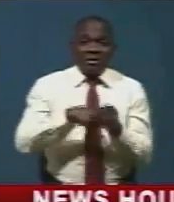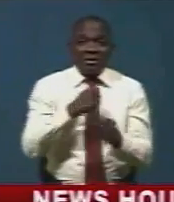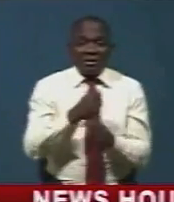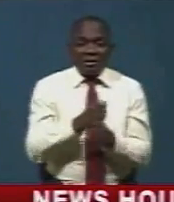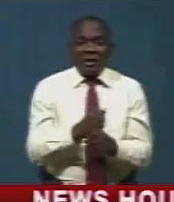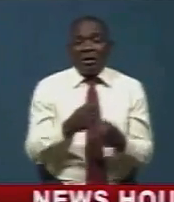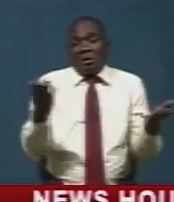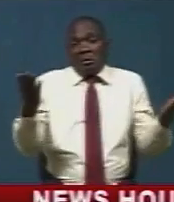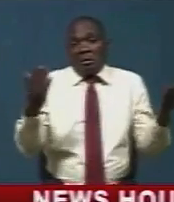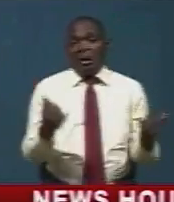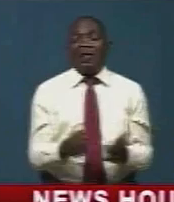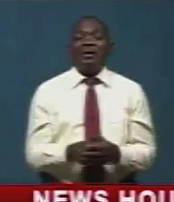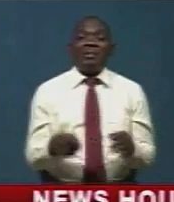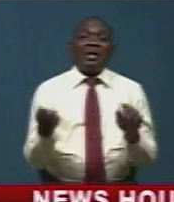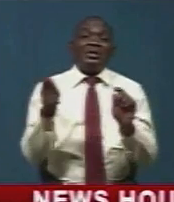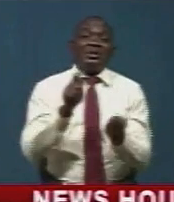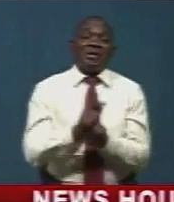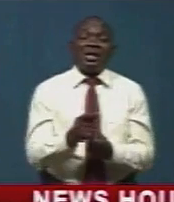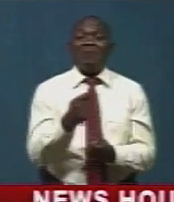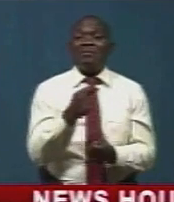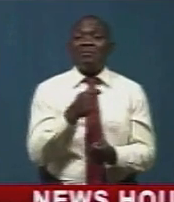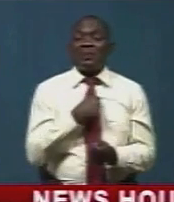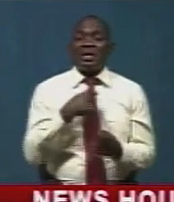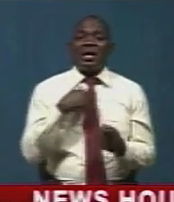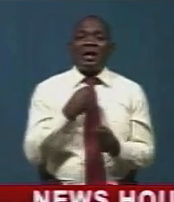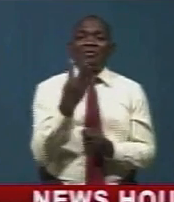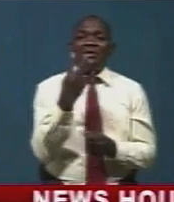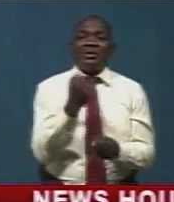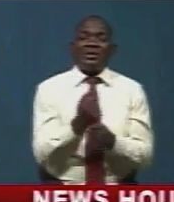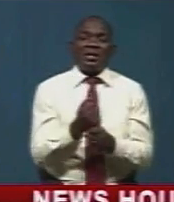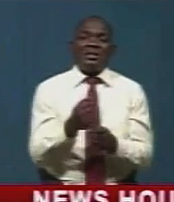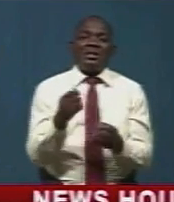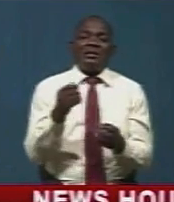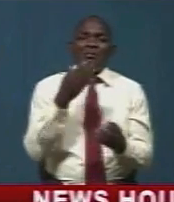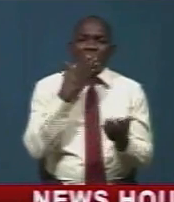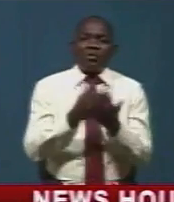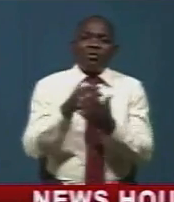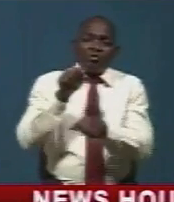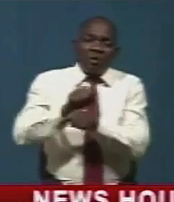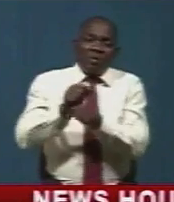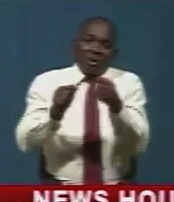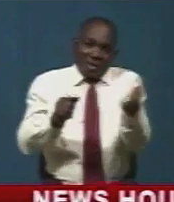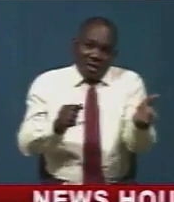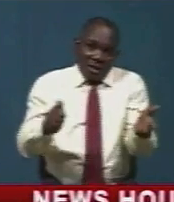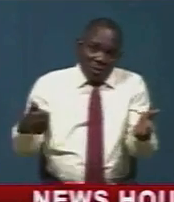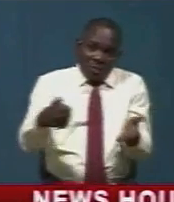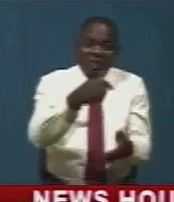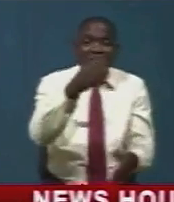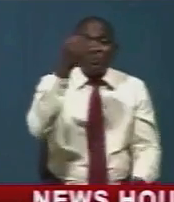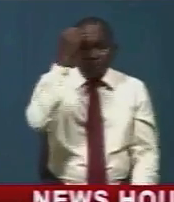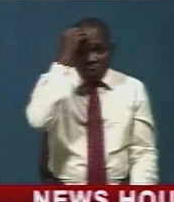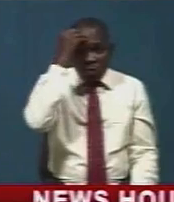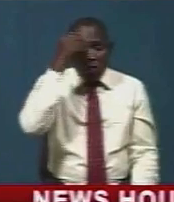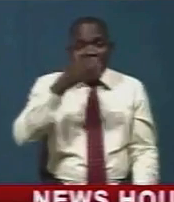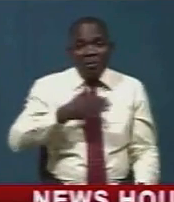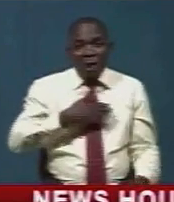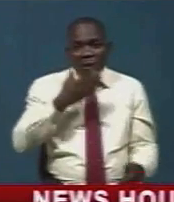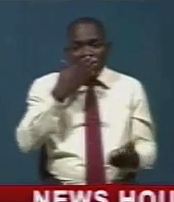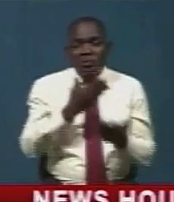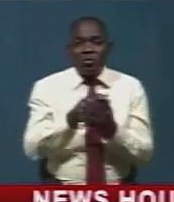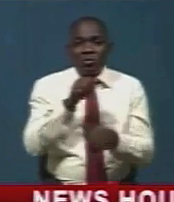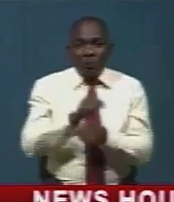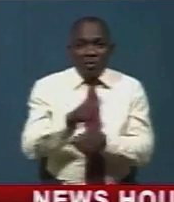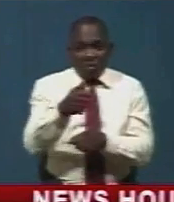the situation has changed. I have 4 years of record as a president on which you have to judge